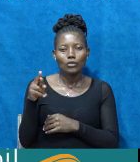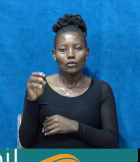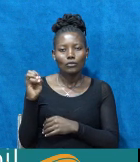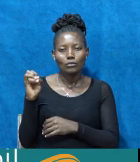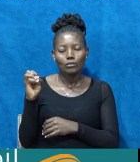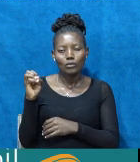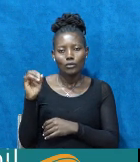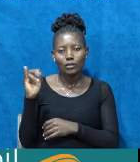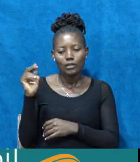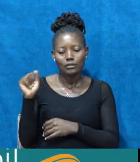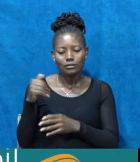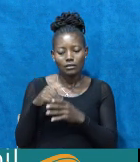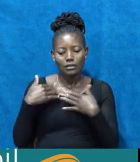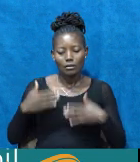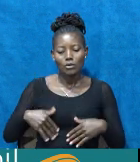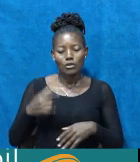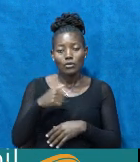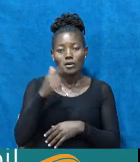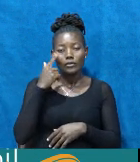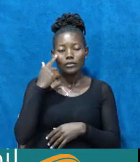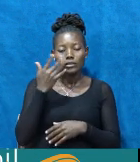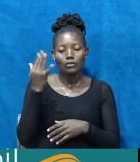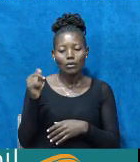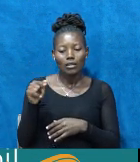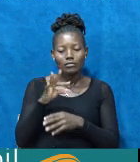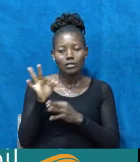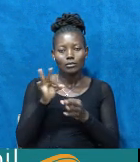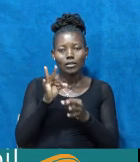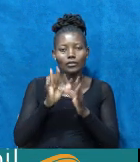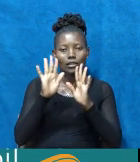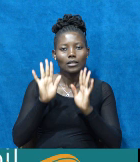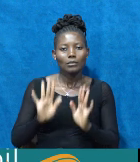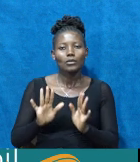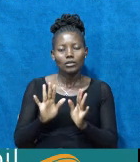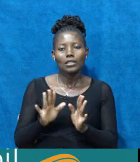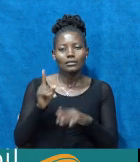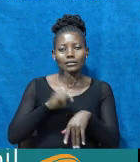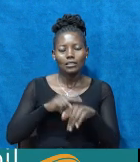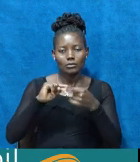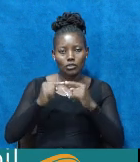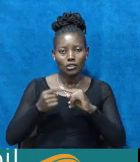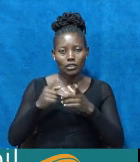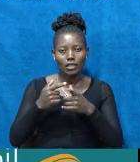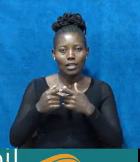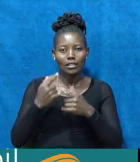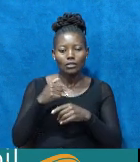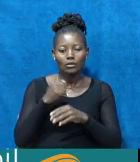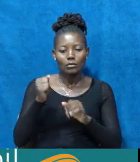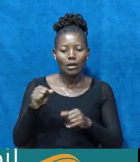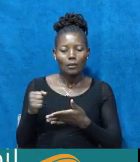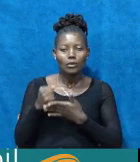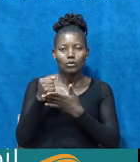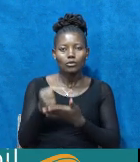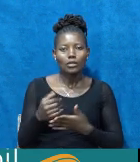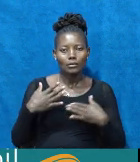to provide energy and fuel. And usually with this, then carbohydrate will aid the usage of protein within the body. And we